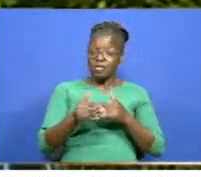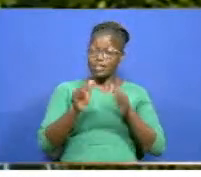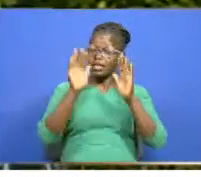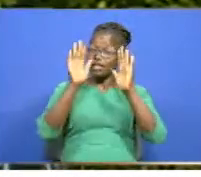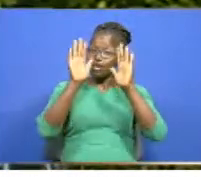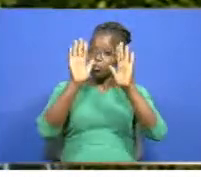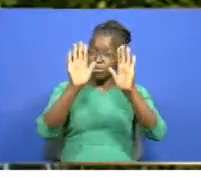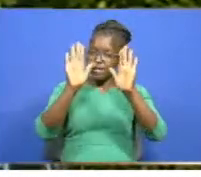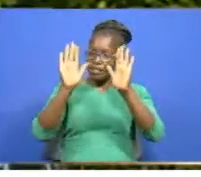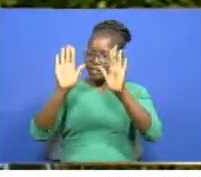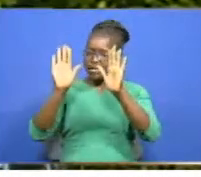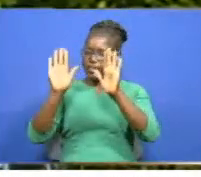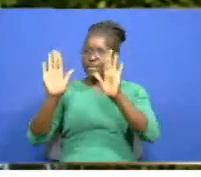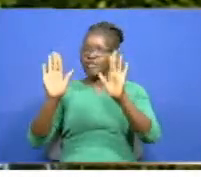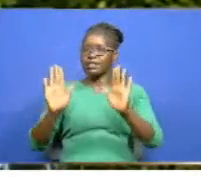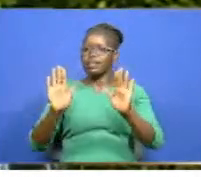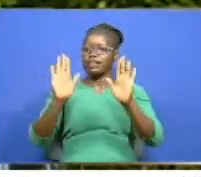campaigning